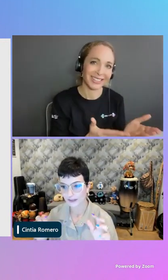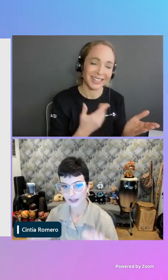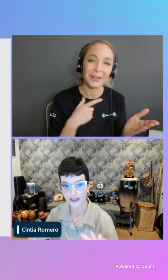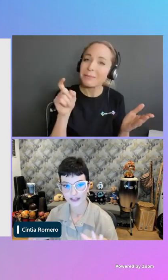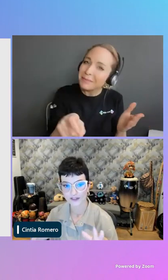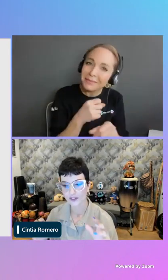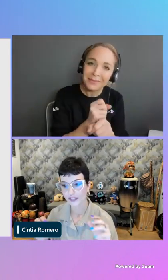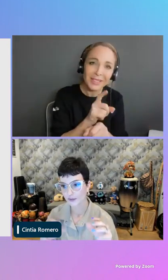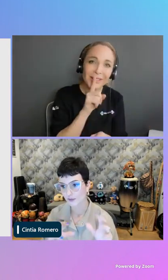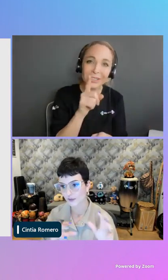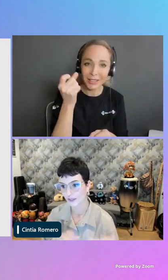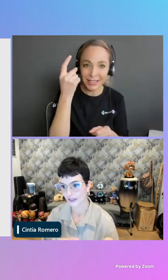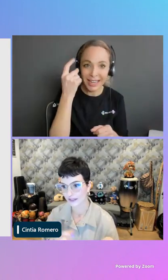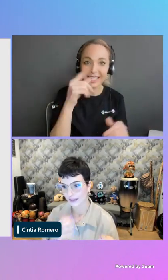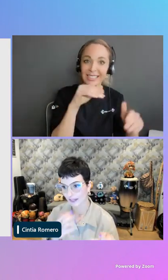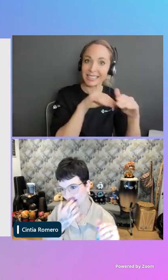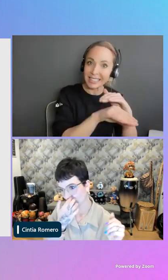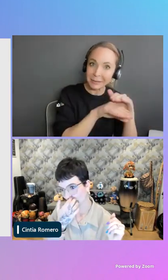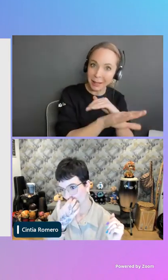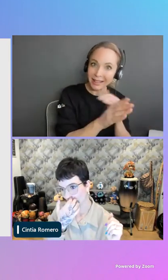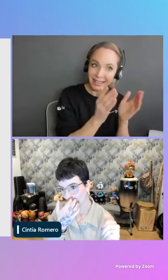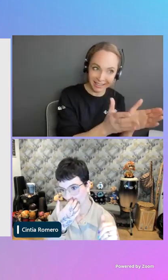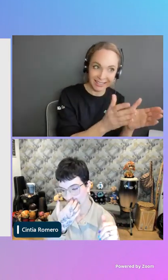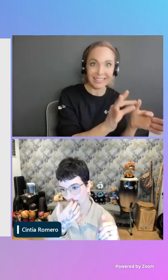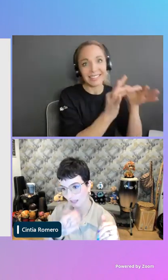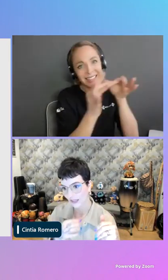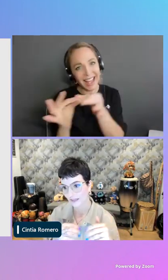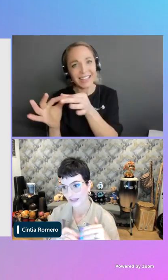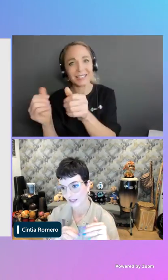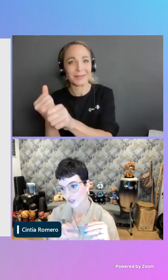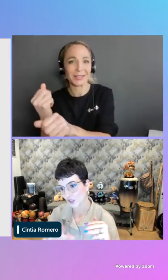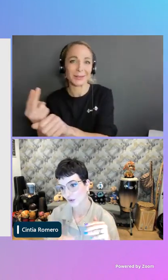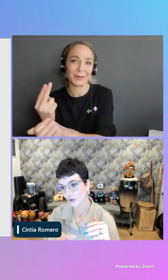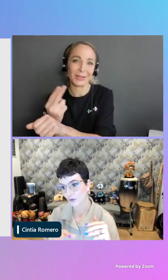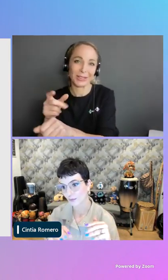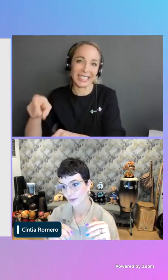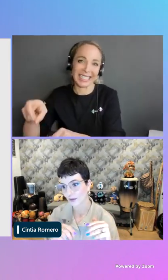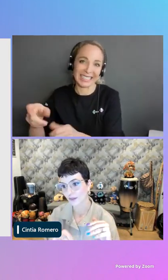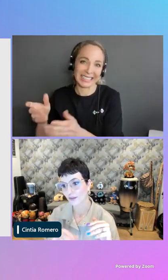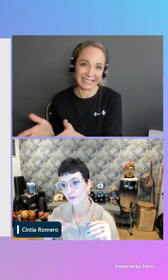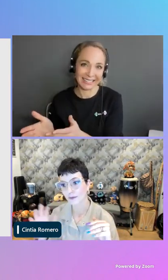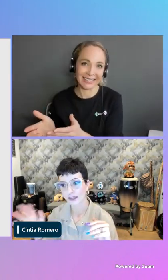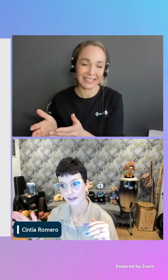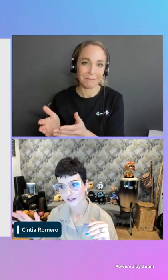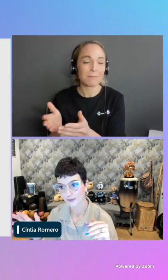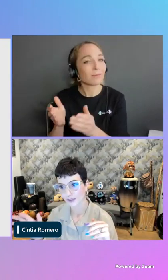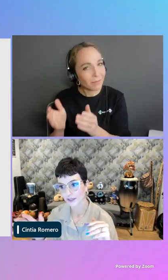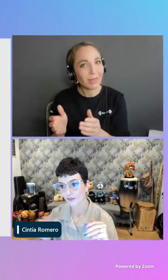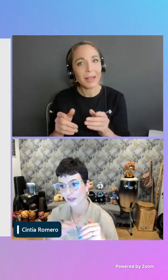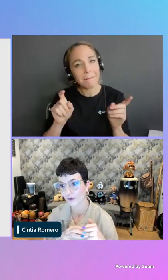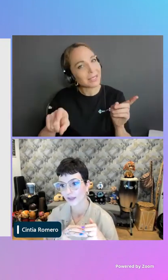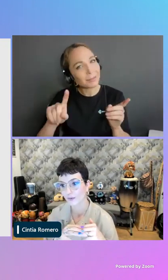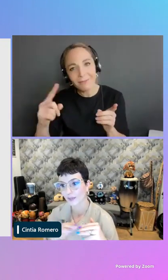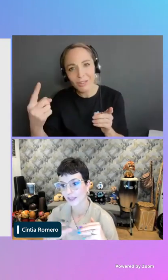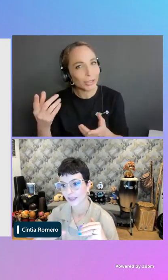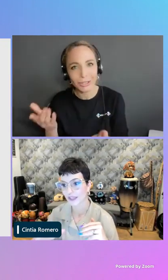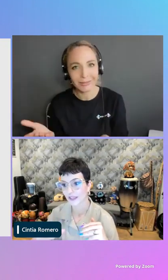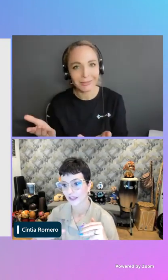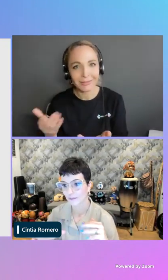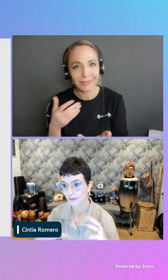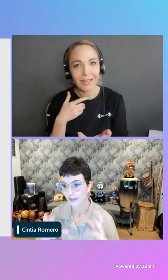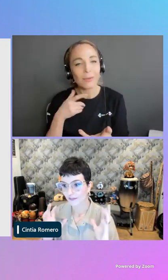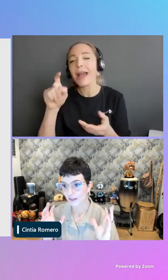accessibility ties to the user needs. They need to come first. They need to go beyond compliance. We need to think, how can